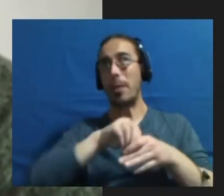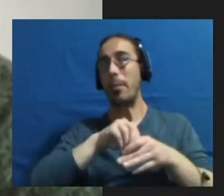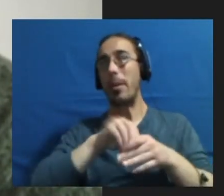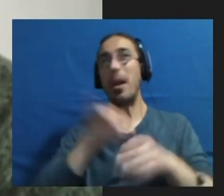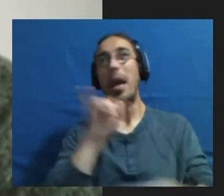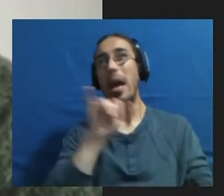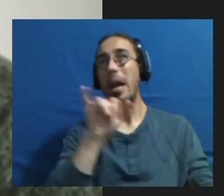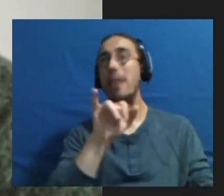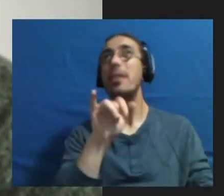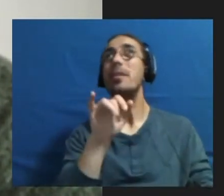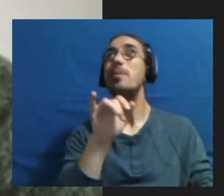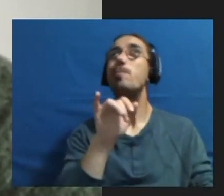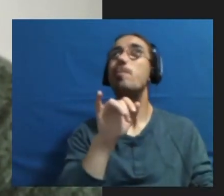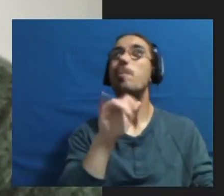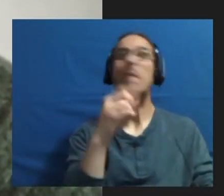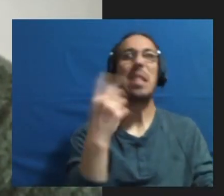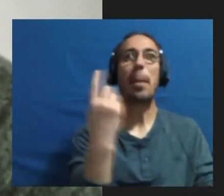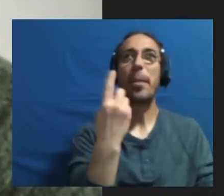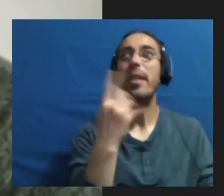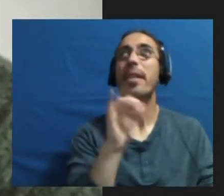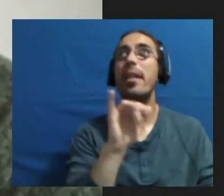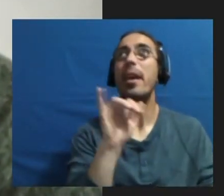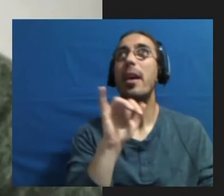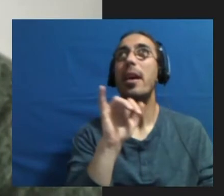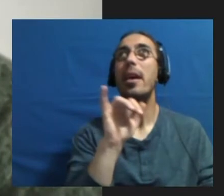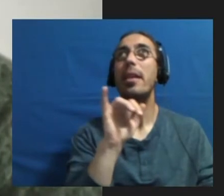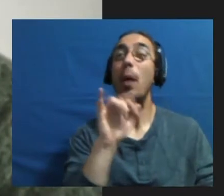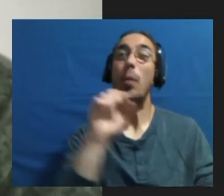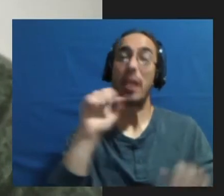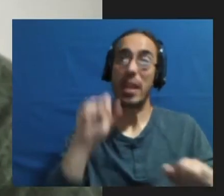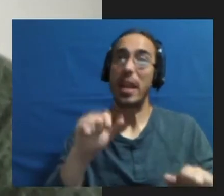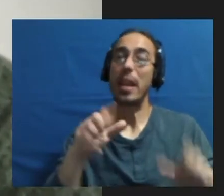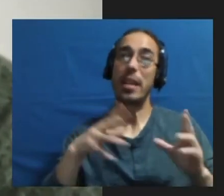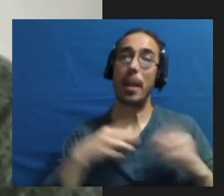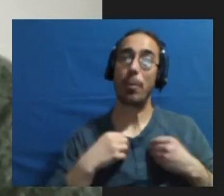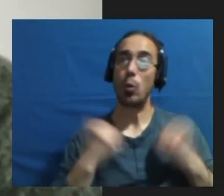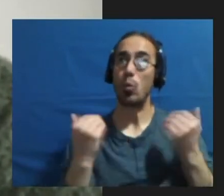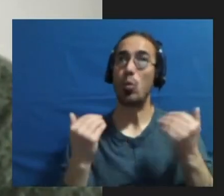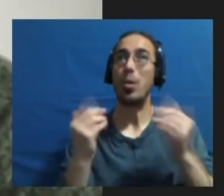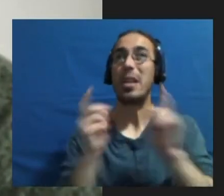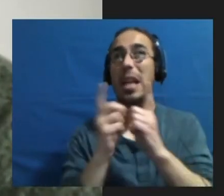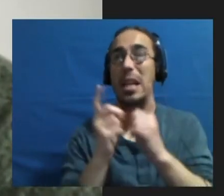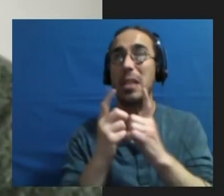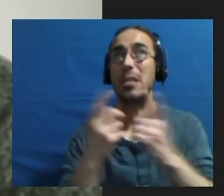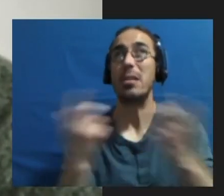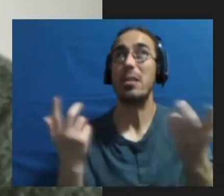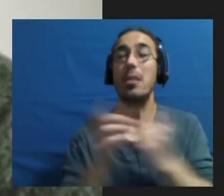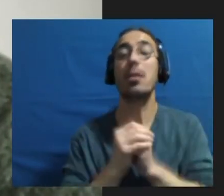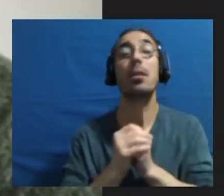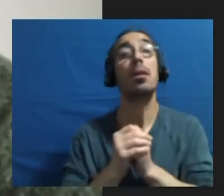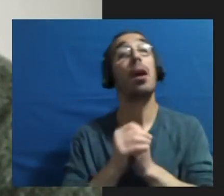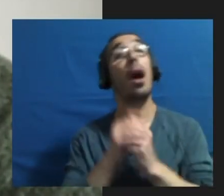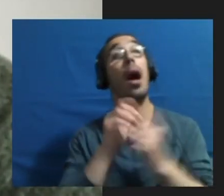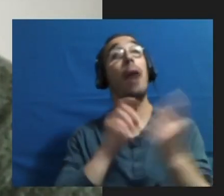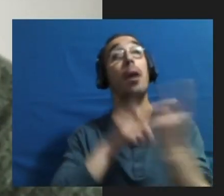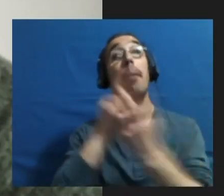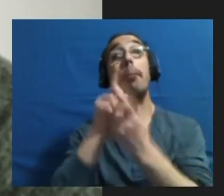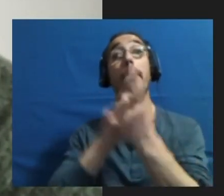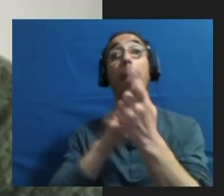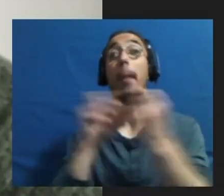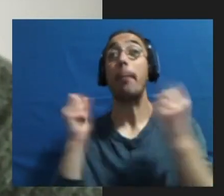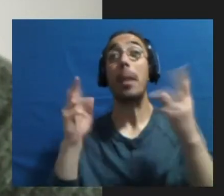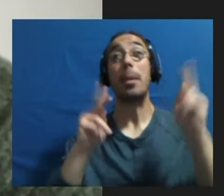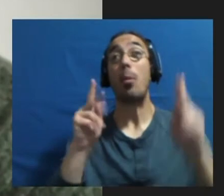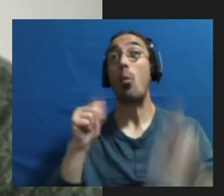something that's dateable. And I've come across a lot of people that that won't date